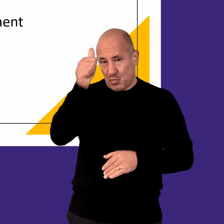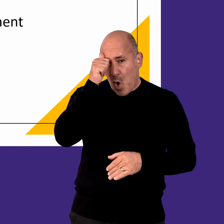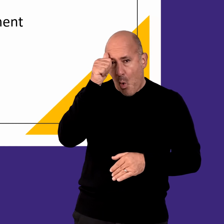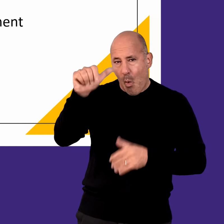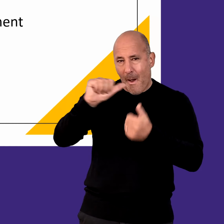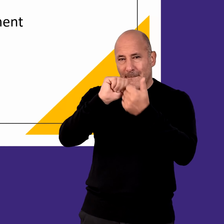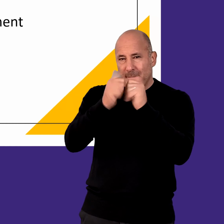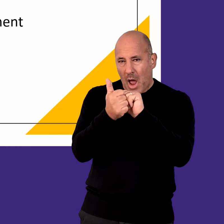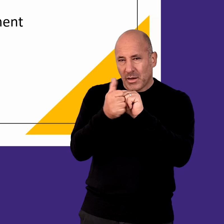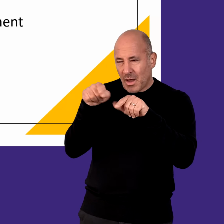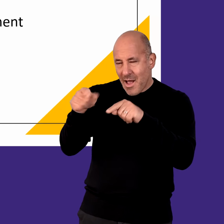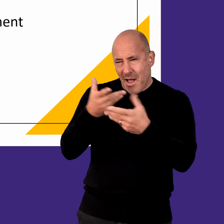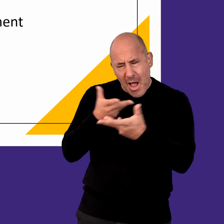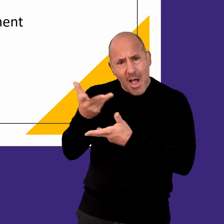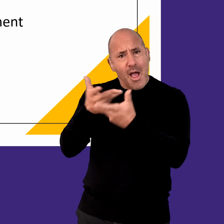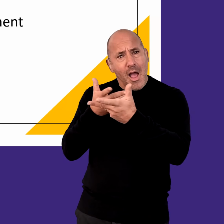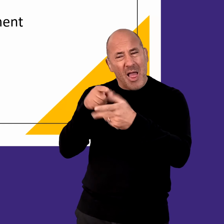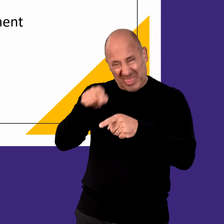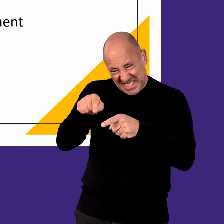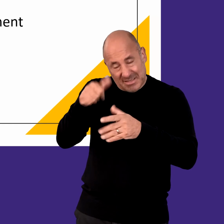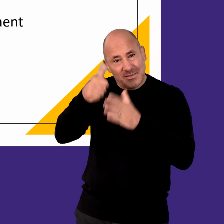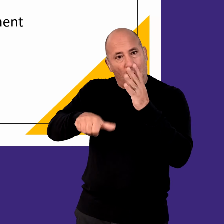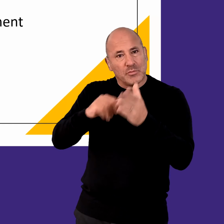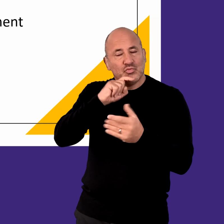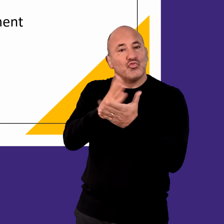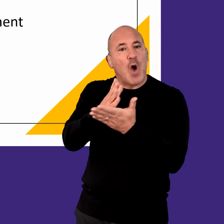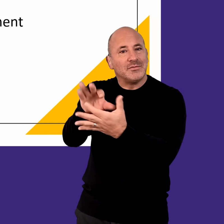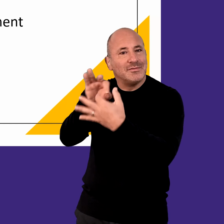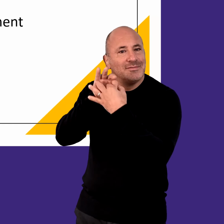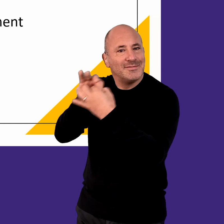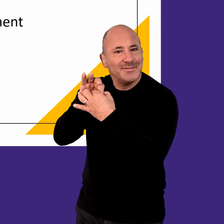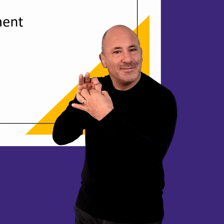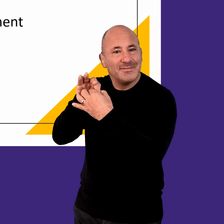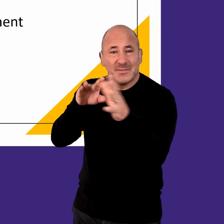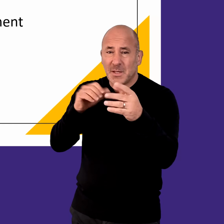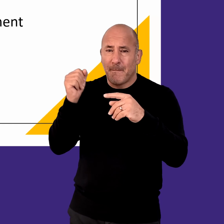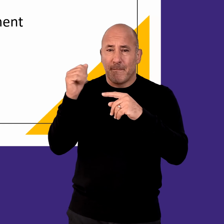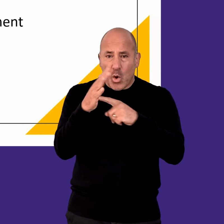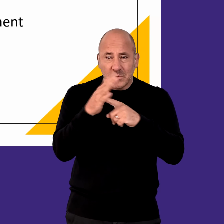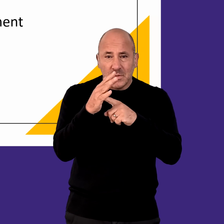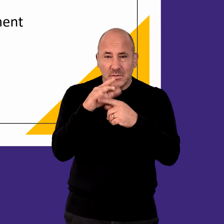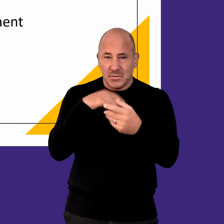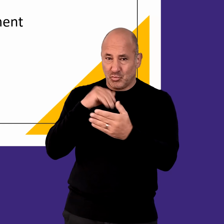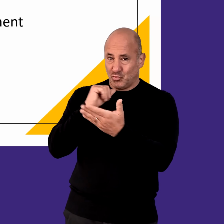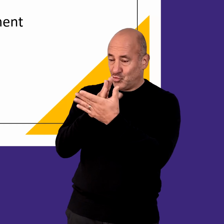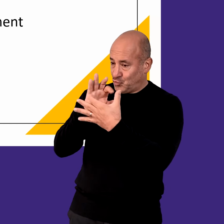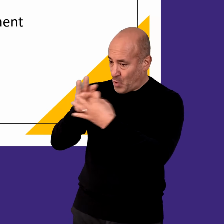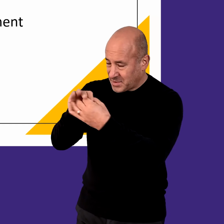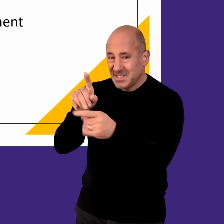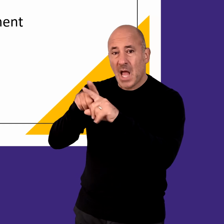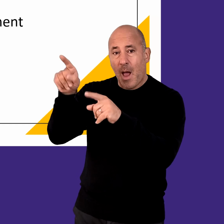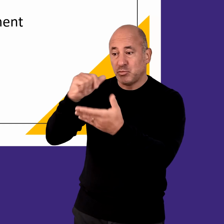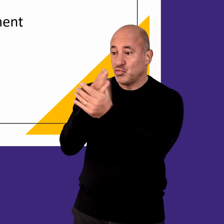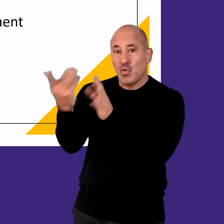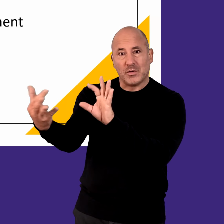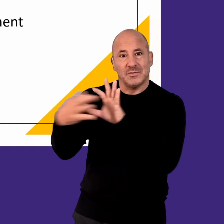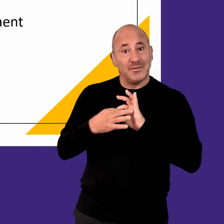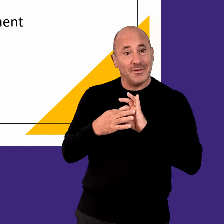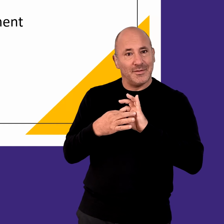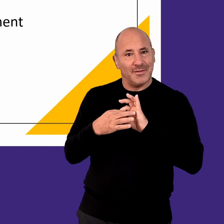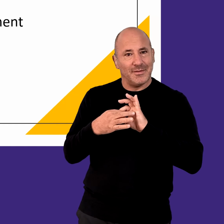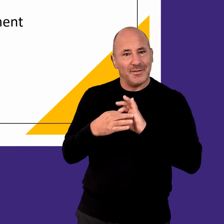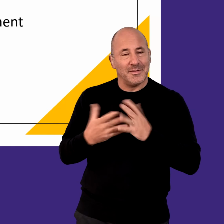partnership. So getting to know your partners is a way of building trust in them. But I think it's important to think about how you can build their trust